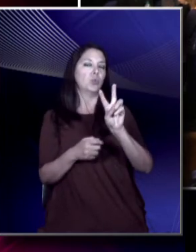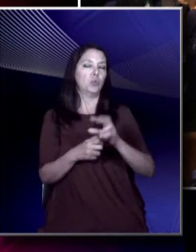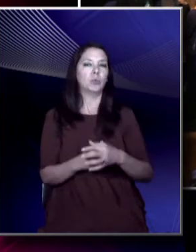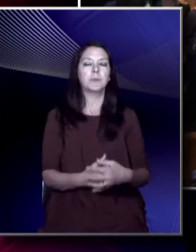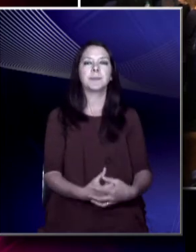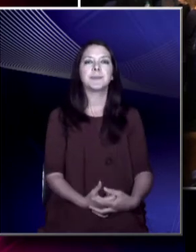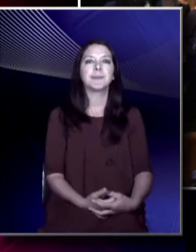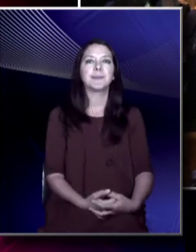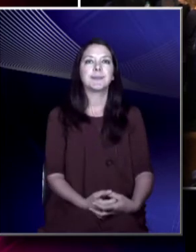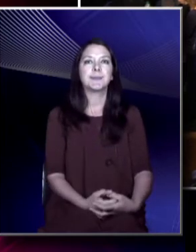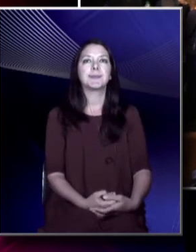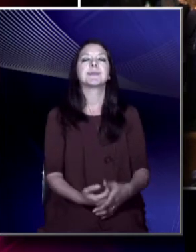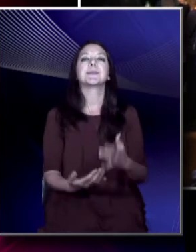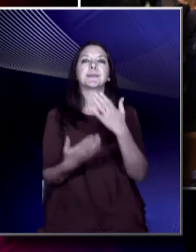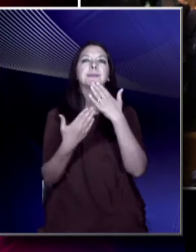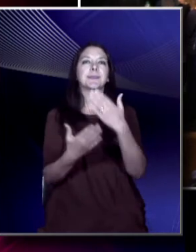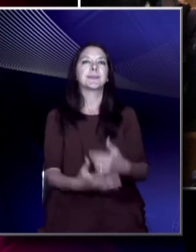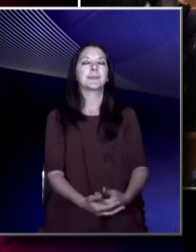Thank you.